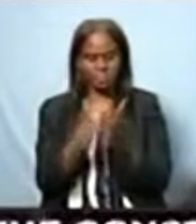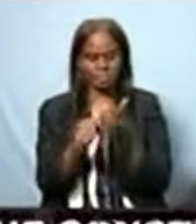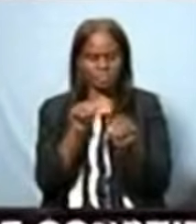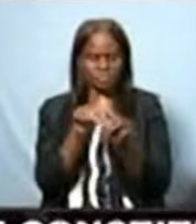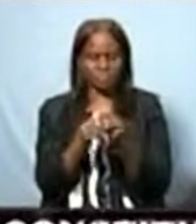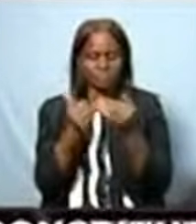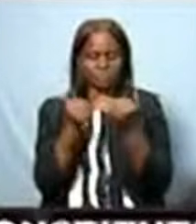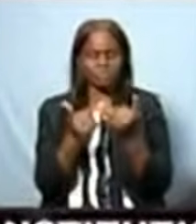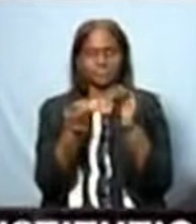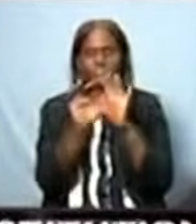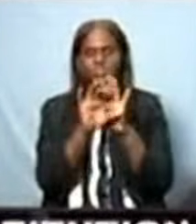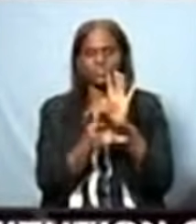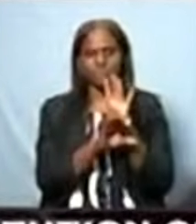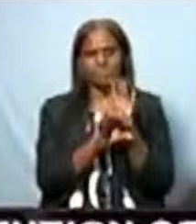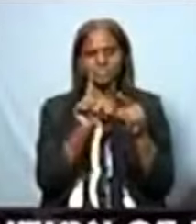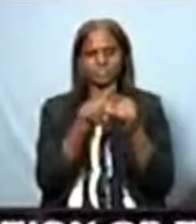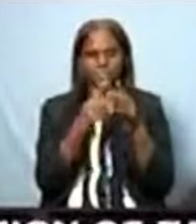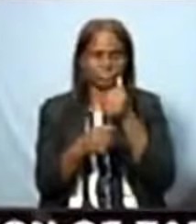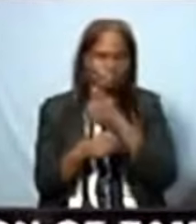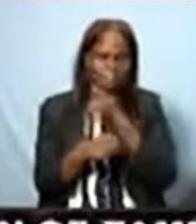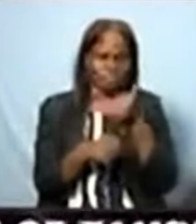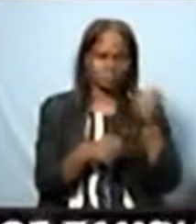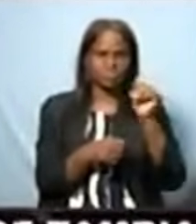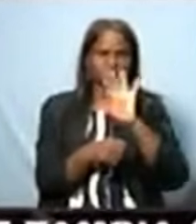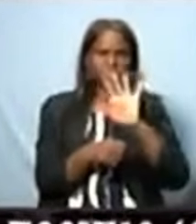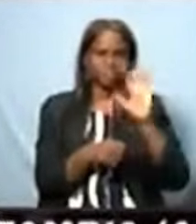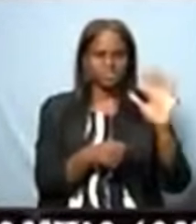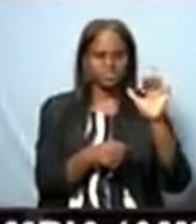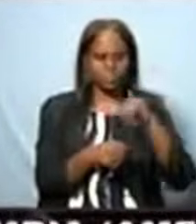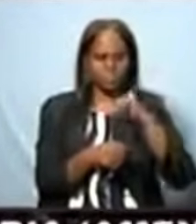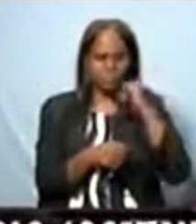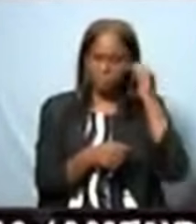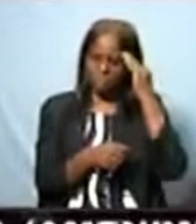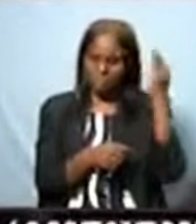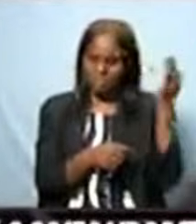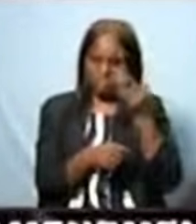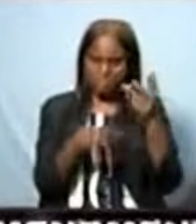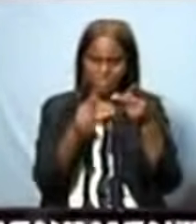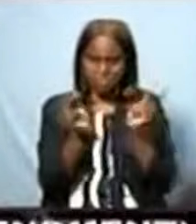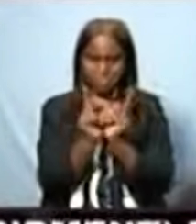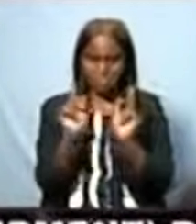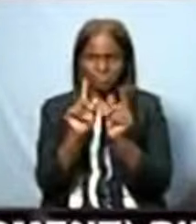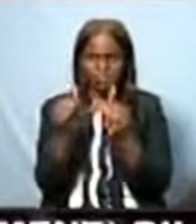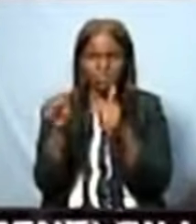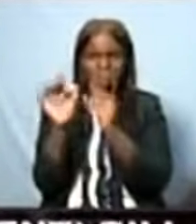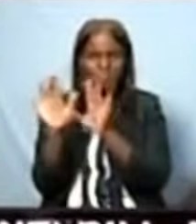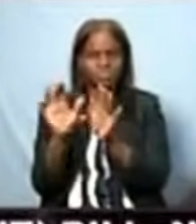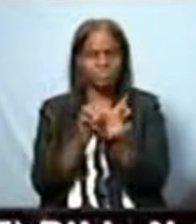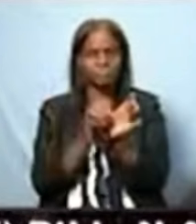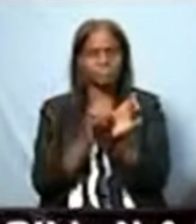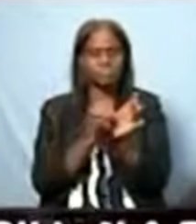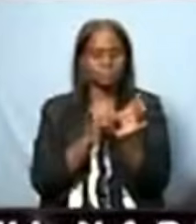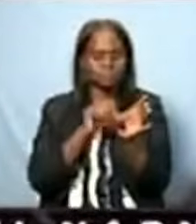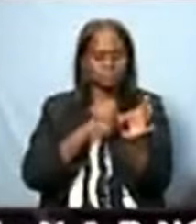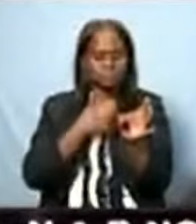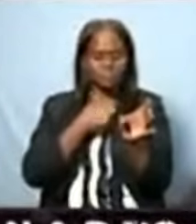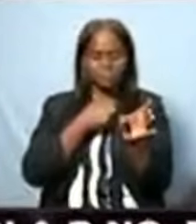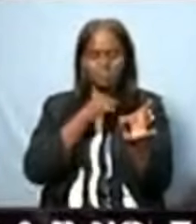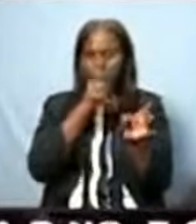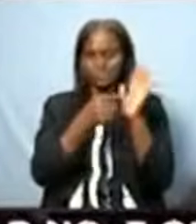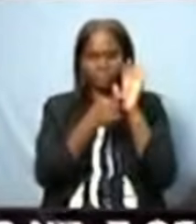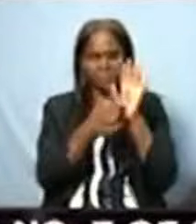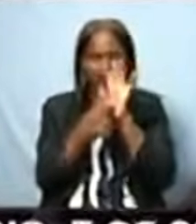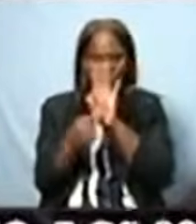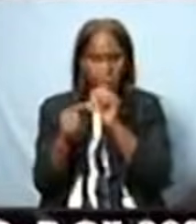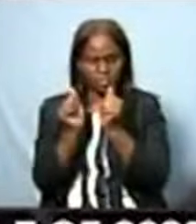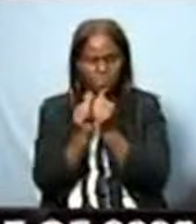the current constitution, but the other 55, we don't know the geographical position where they are, because we have not been availed